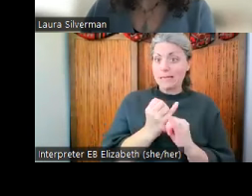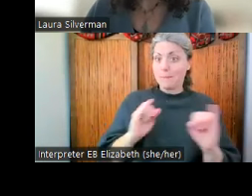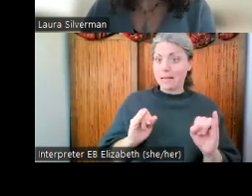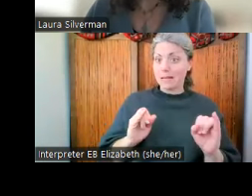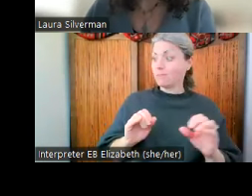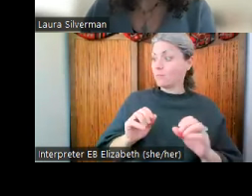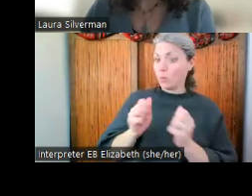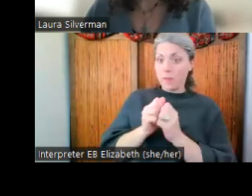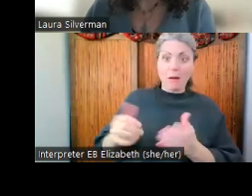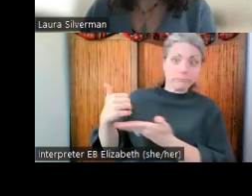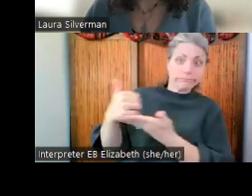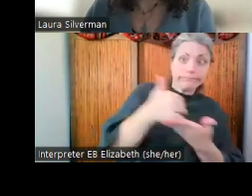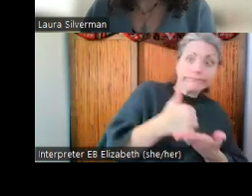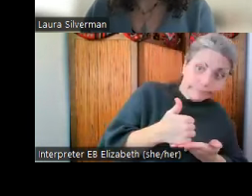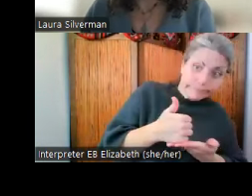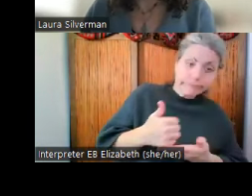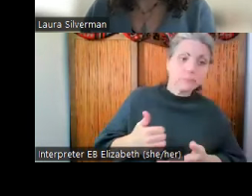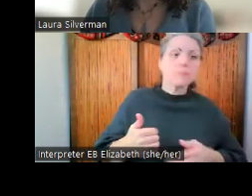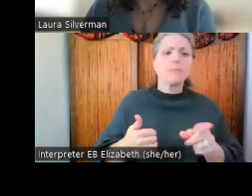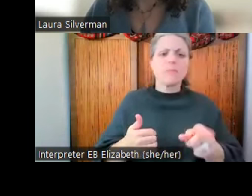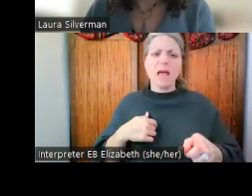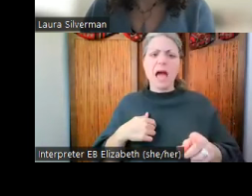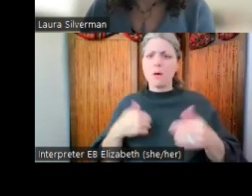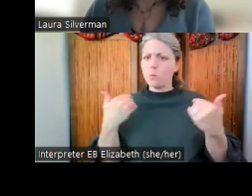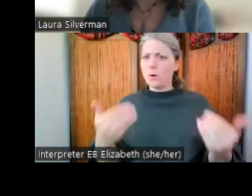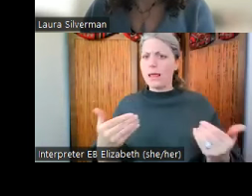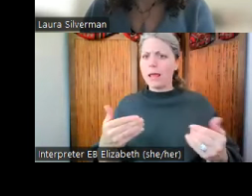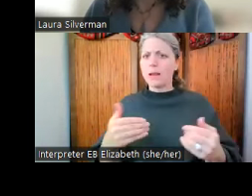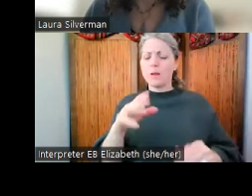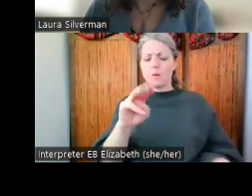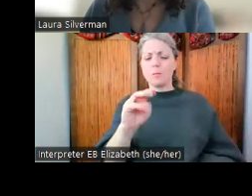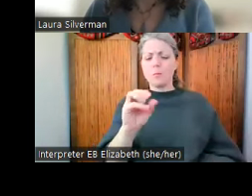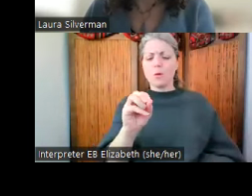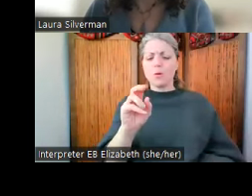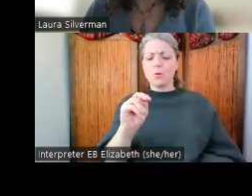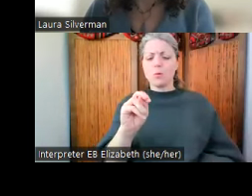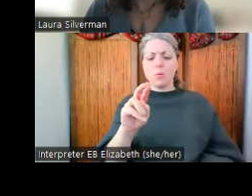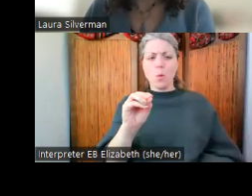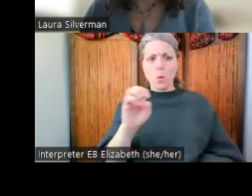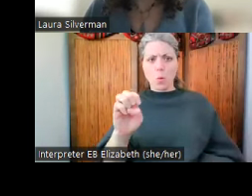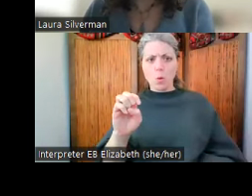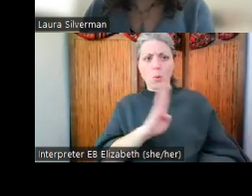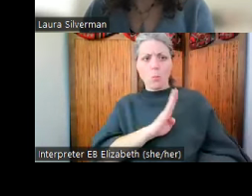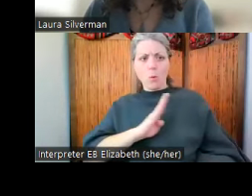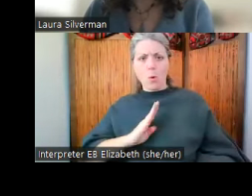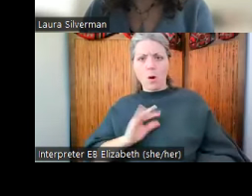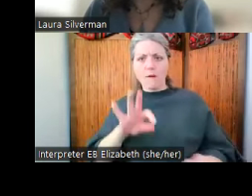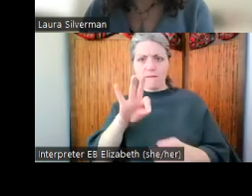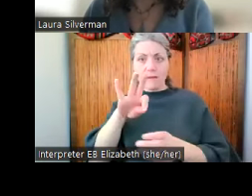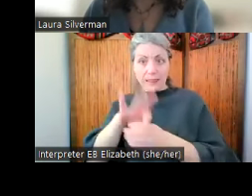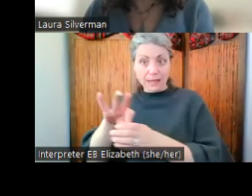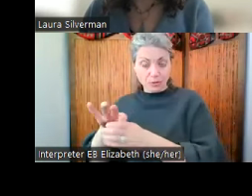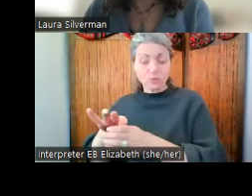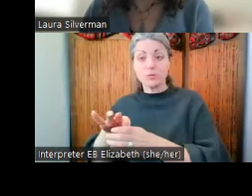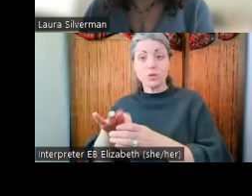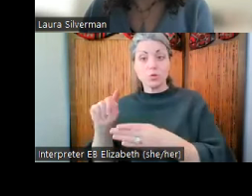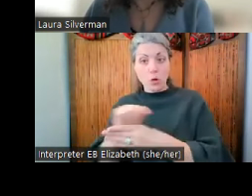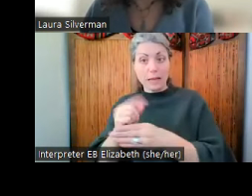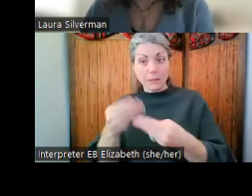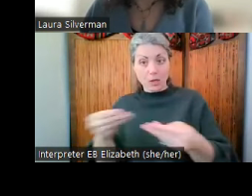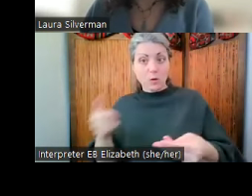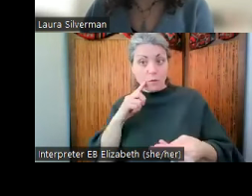I took these pictures actually from the Monroe Board of Election training materials for poll workers. So it